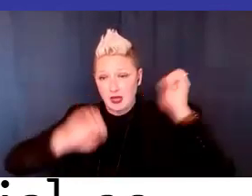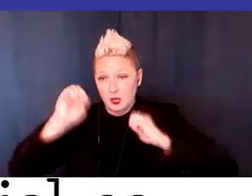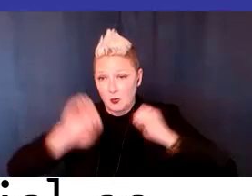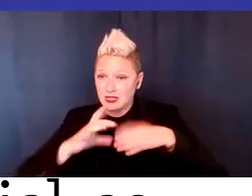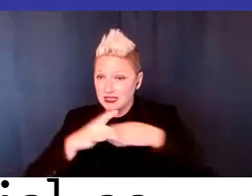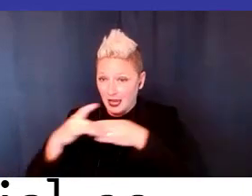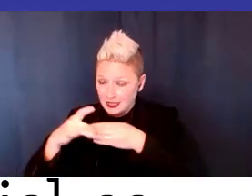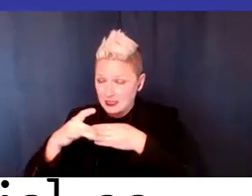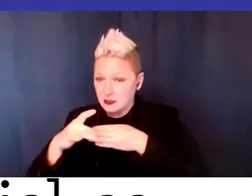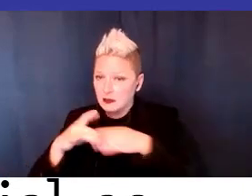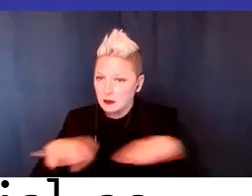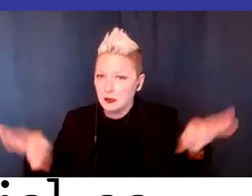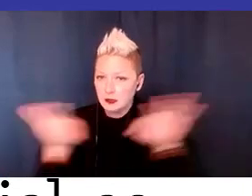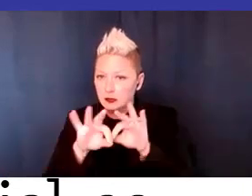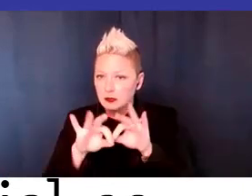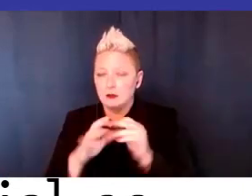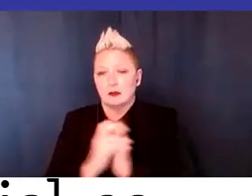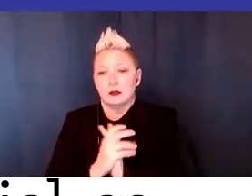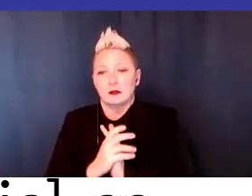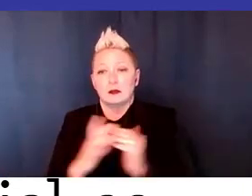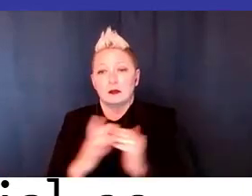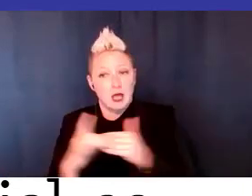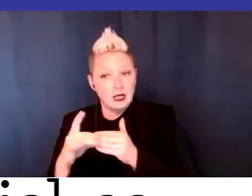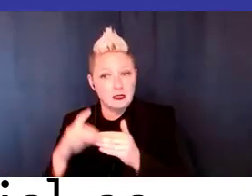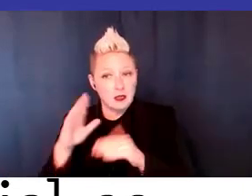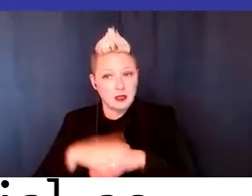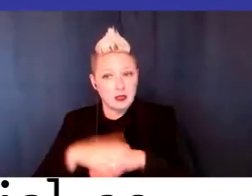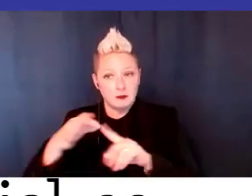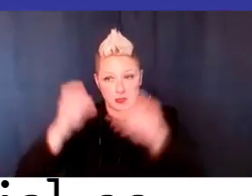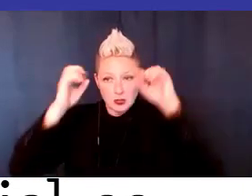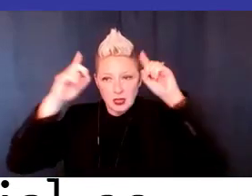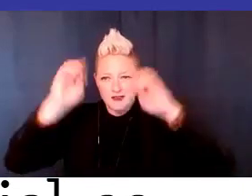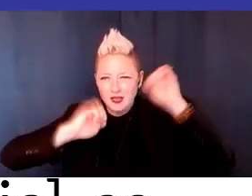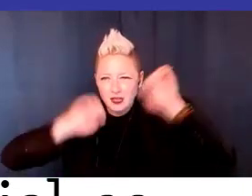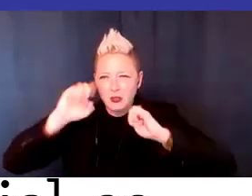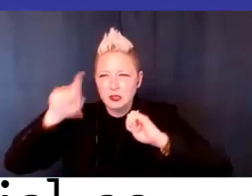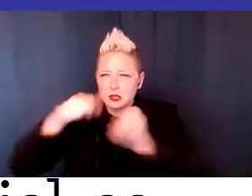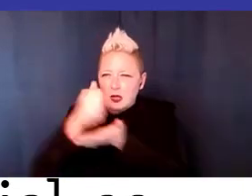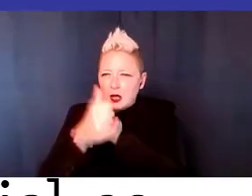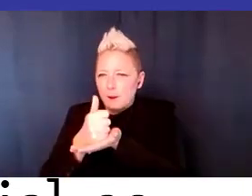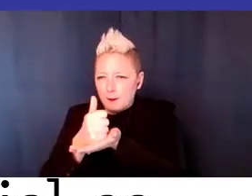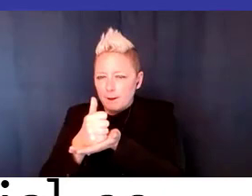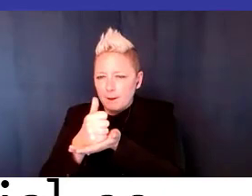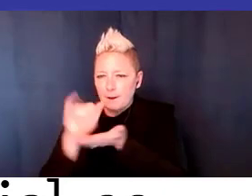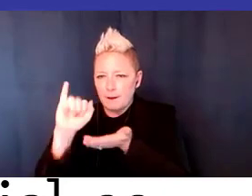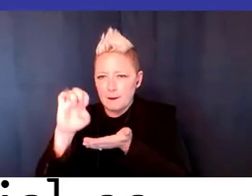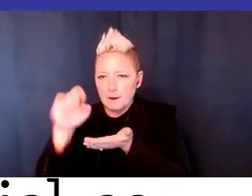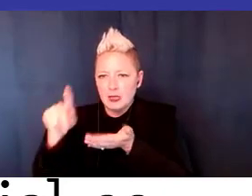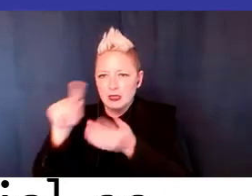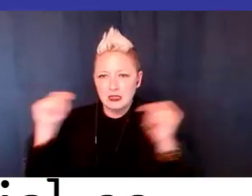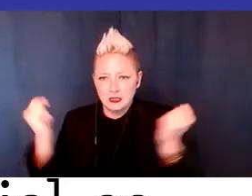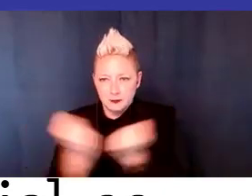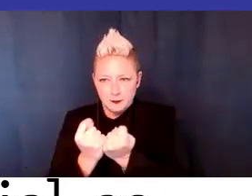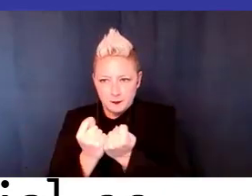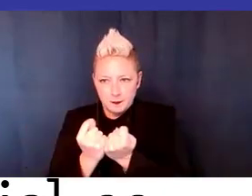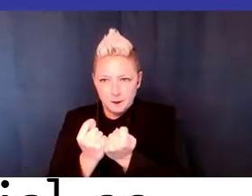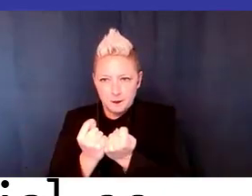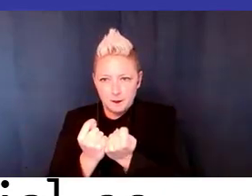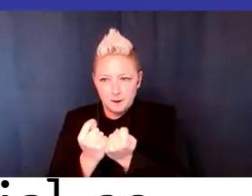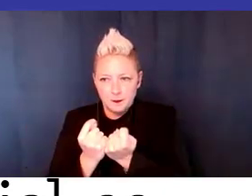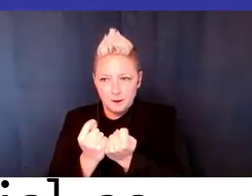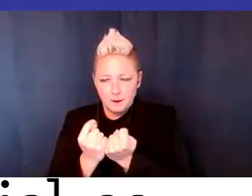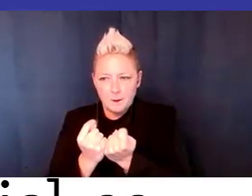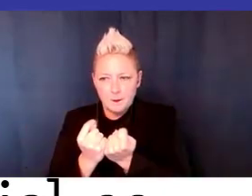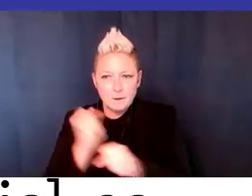relevant. The guidance on special ed evaluation should help IEP teams that you participate on make